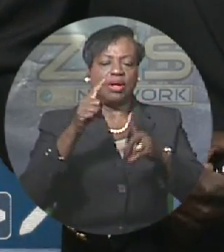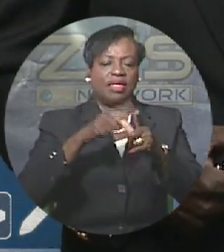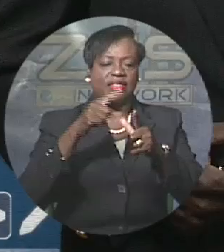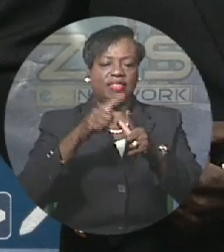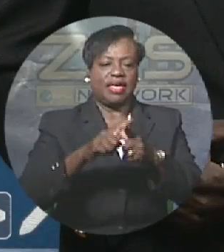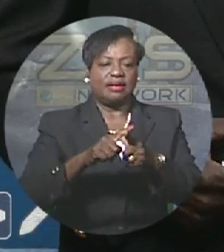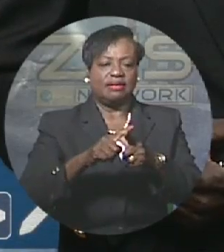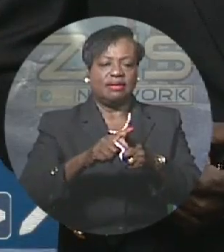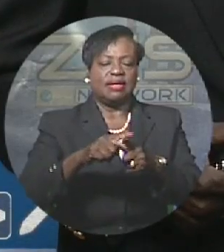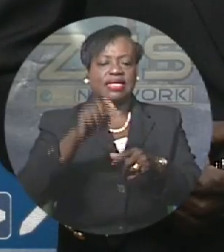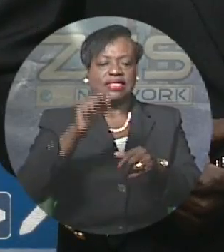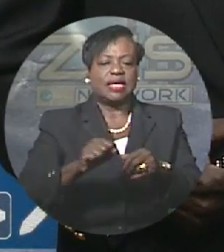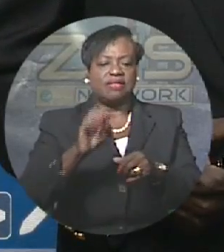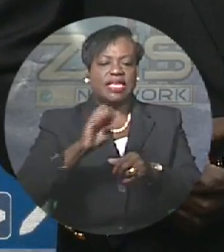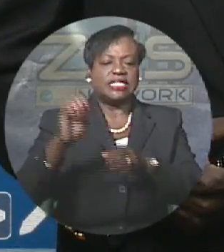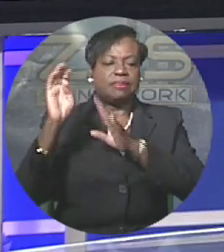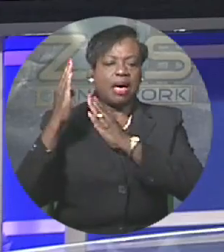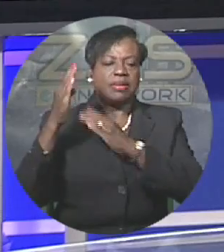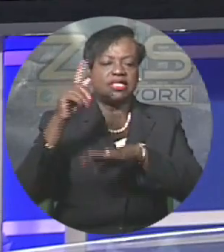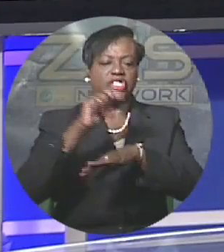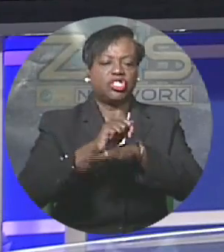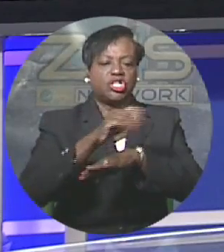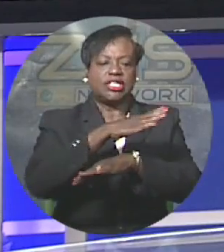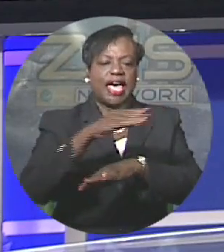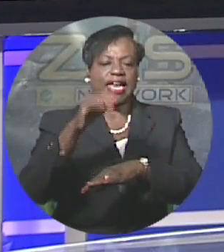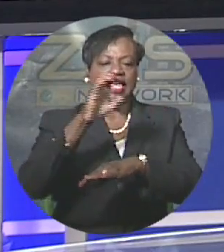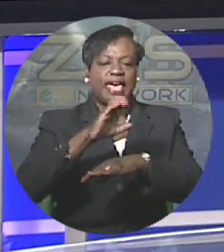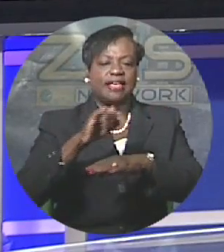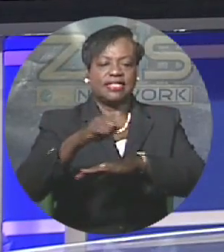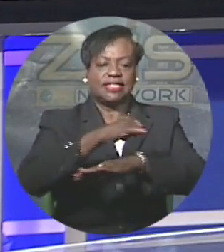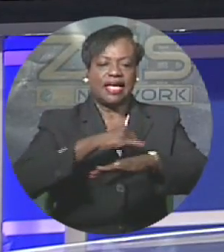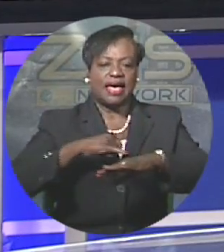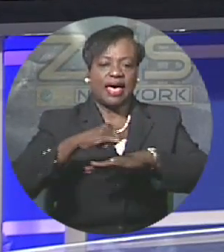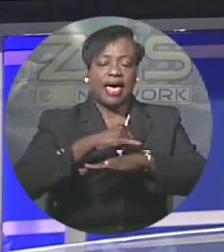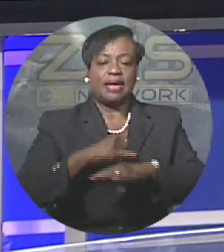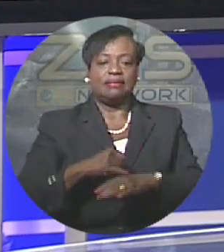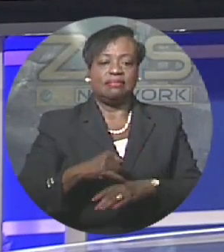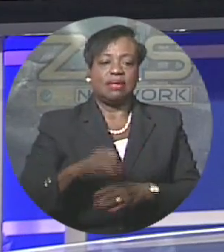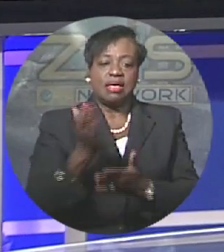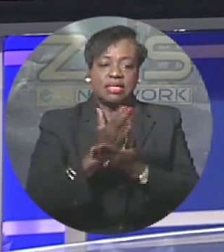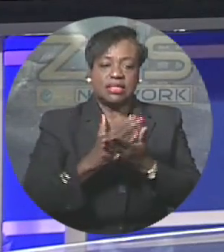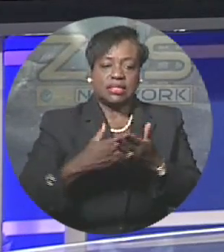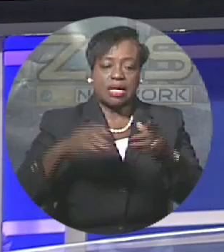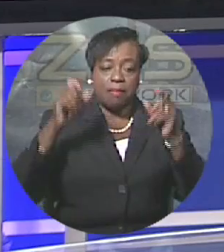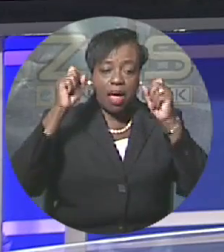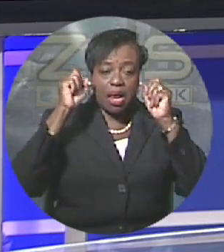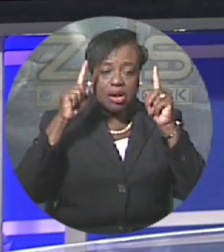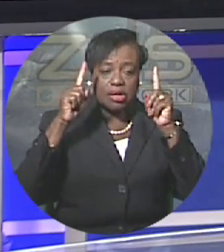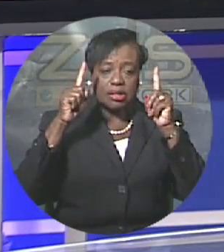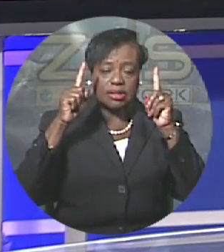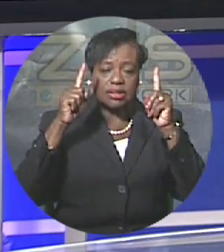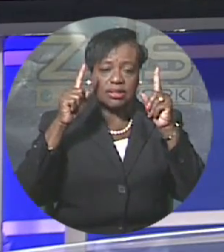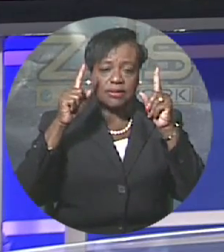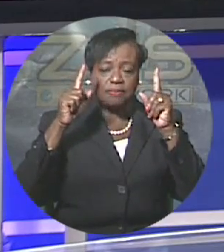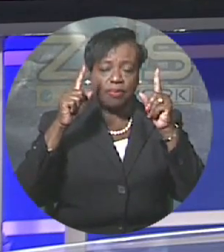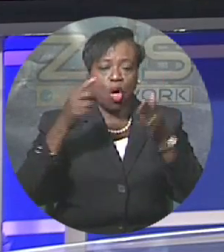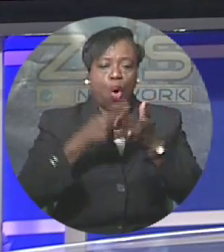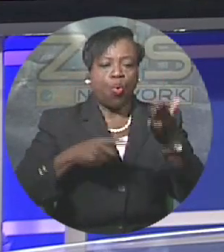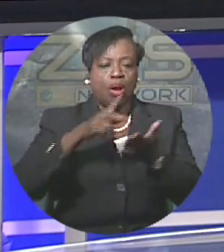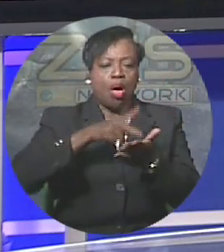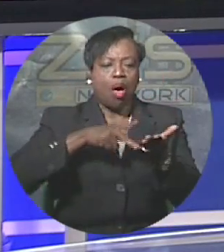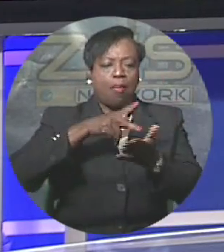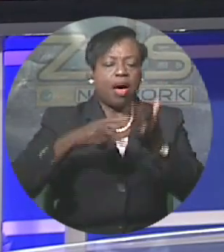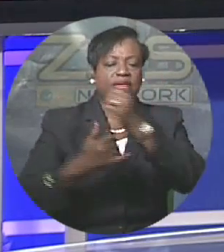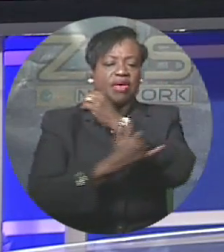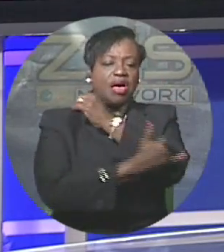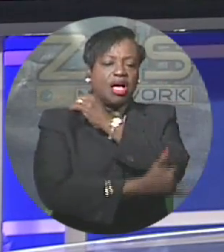Turks and Caicos Islands. Now, Basil, I know that there are some alerts the Met Office has issued for the entire country. Explain to us which part of the country